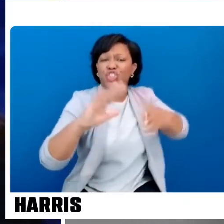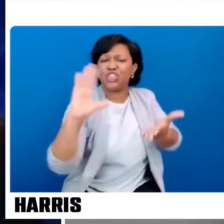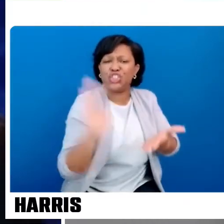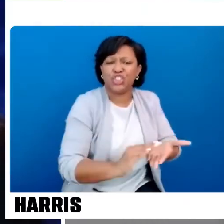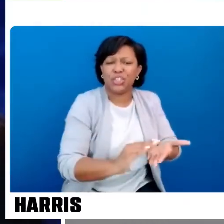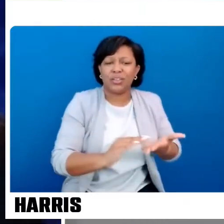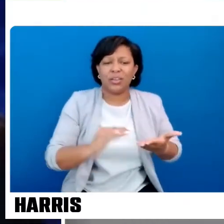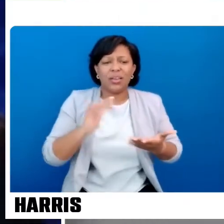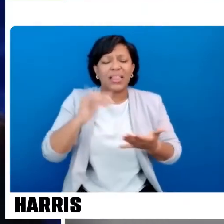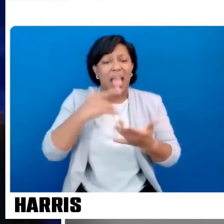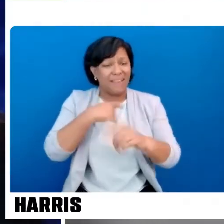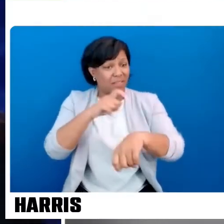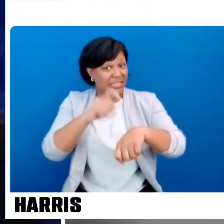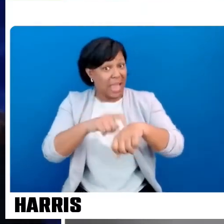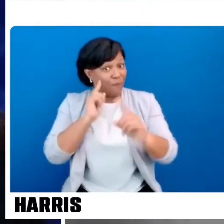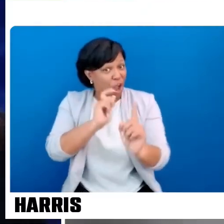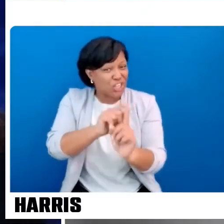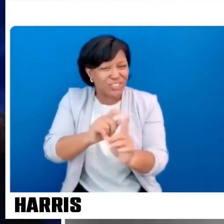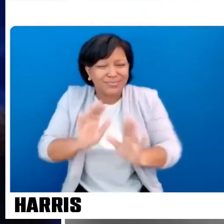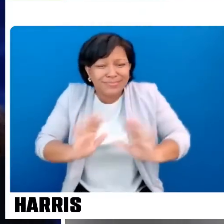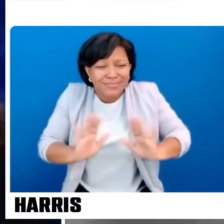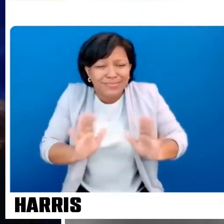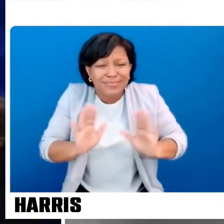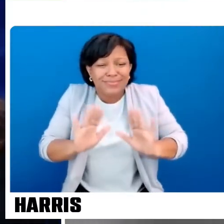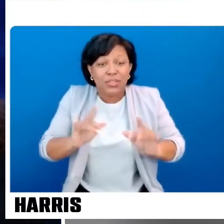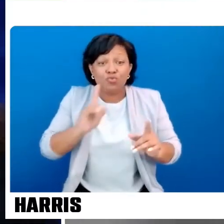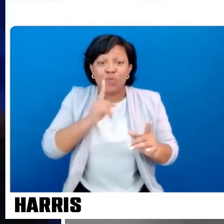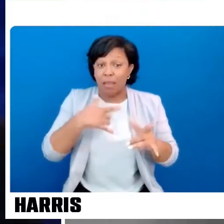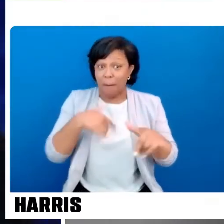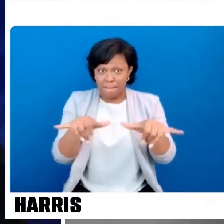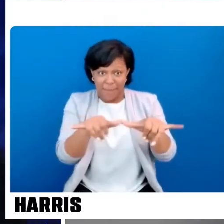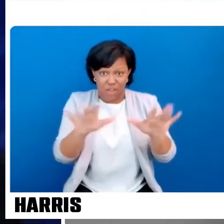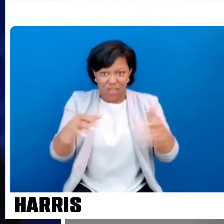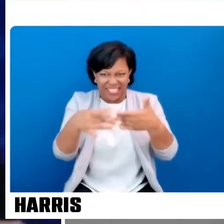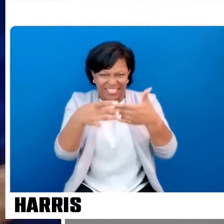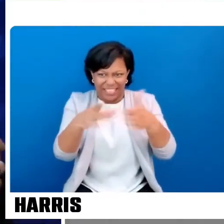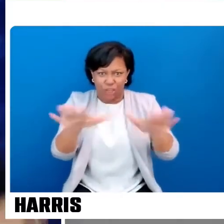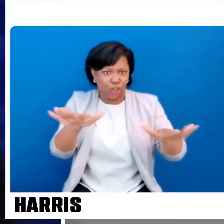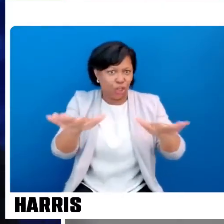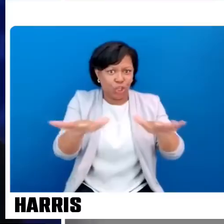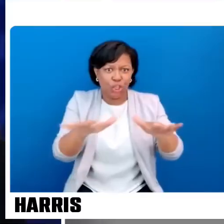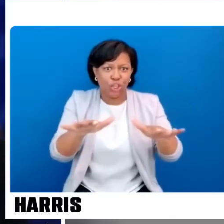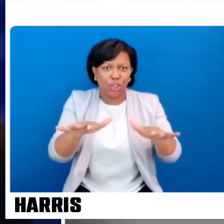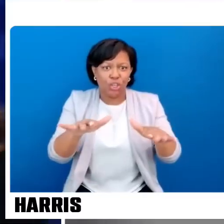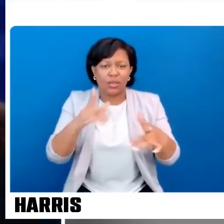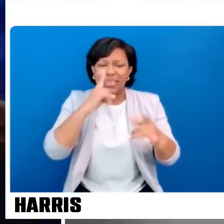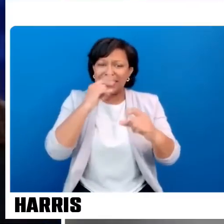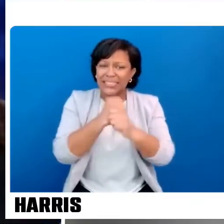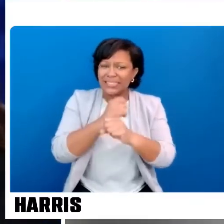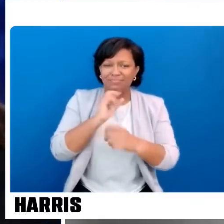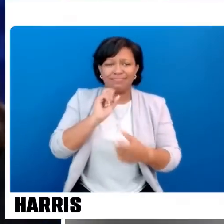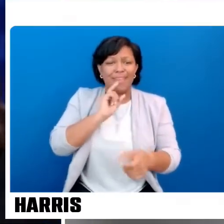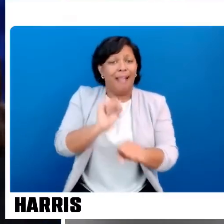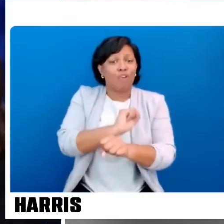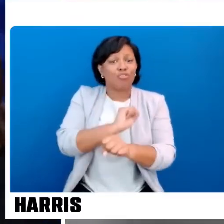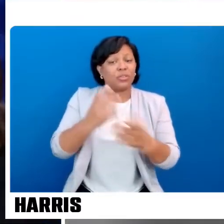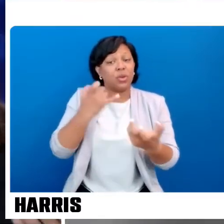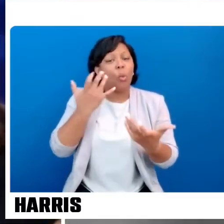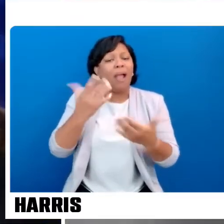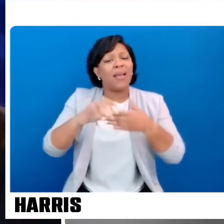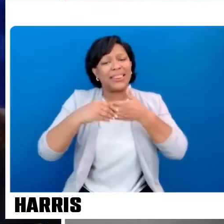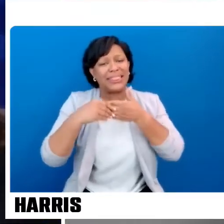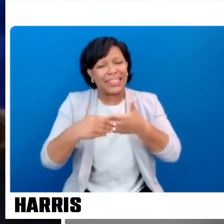the leader is the leader who actually understands the strength is not in beating people down, it's in lifting people